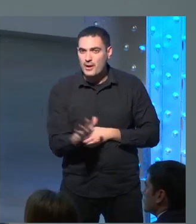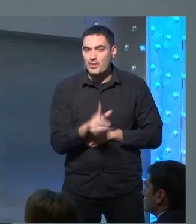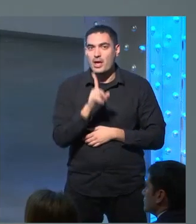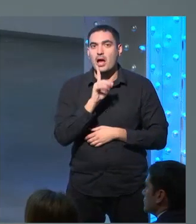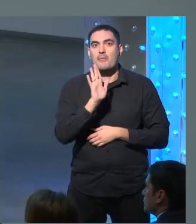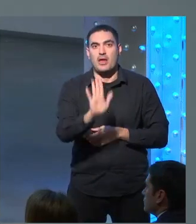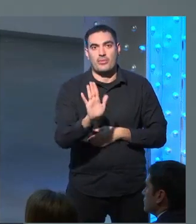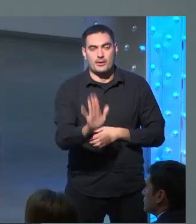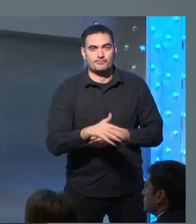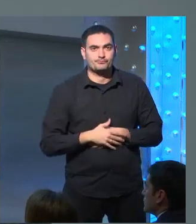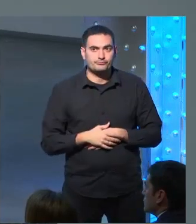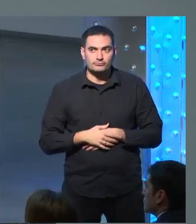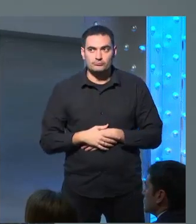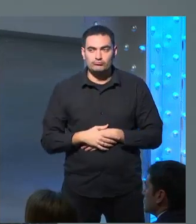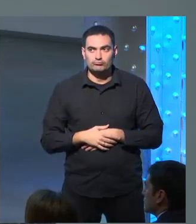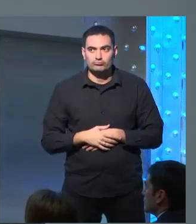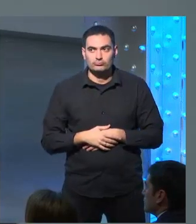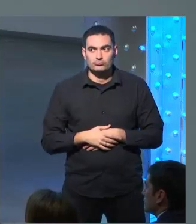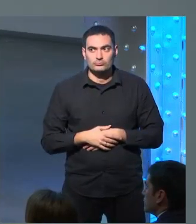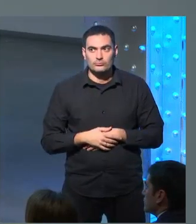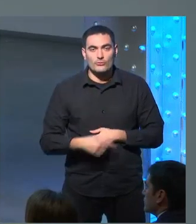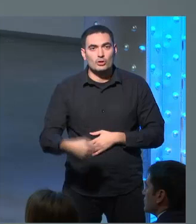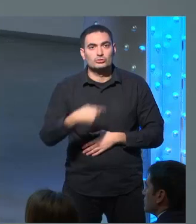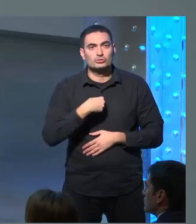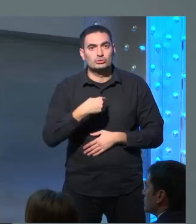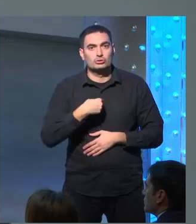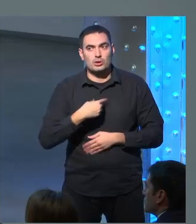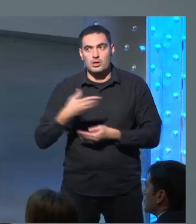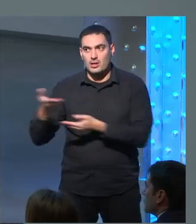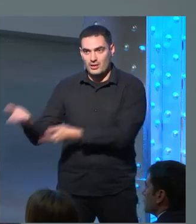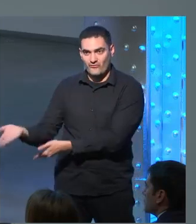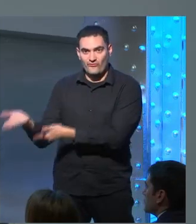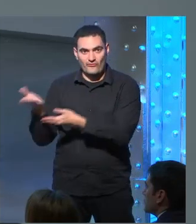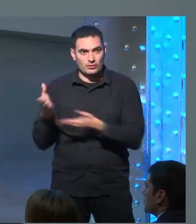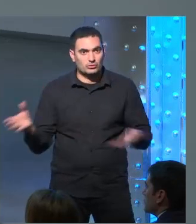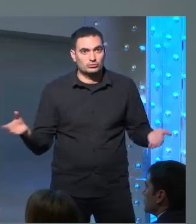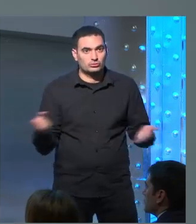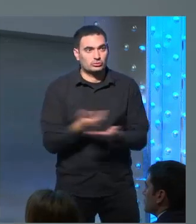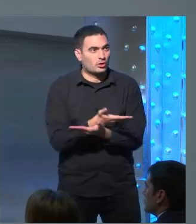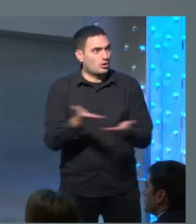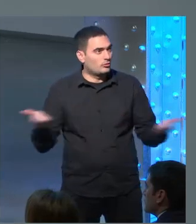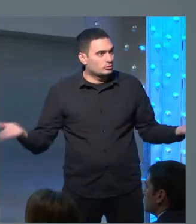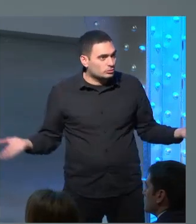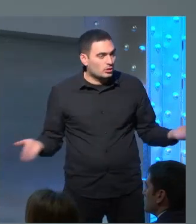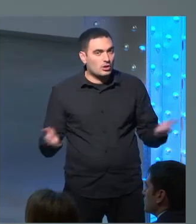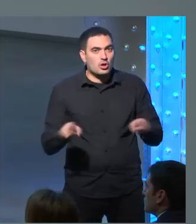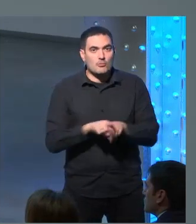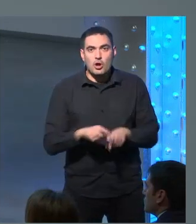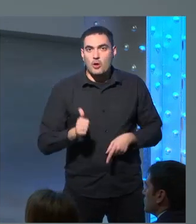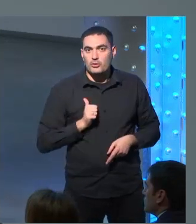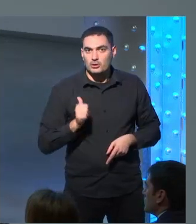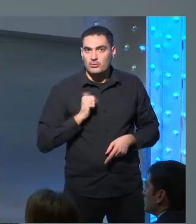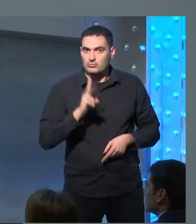some people see that as a threat. And I invite all of you to see it and to look at it as